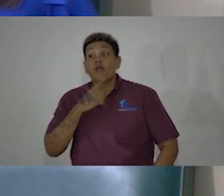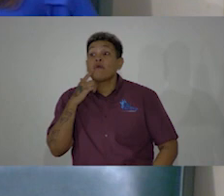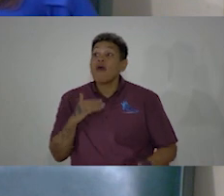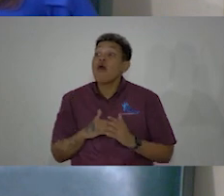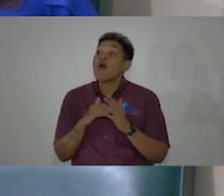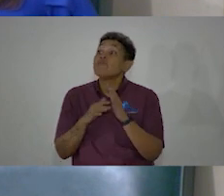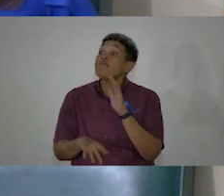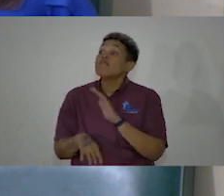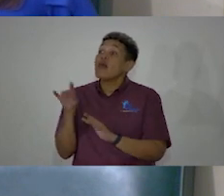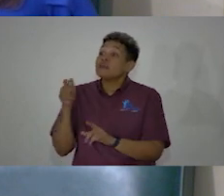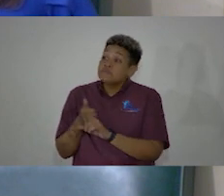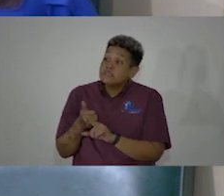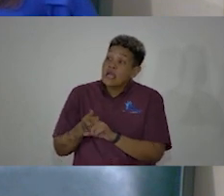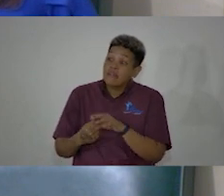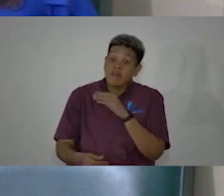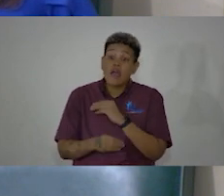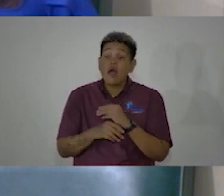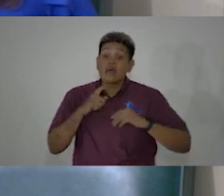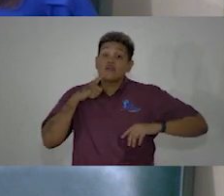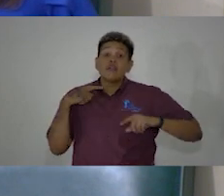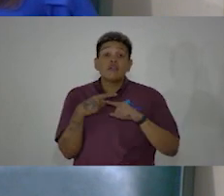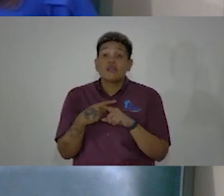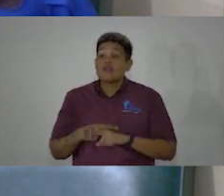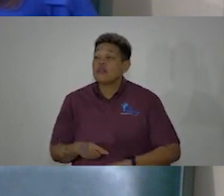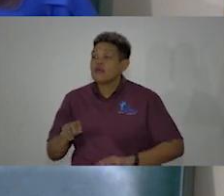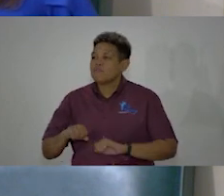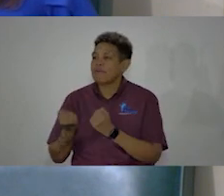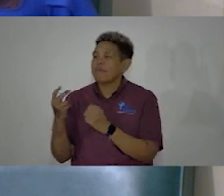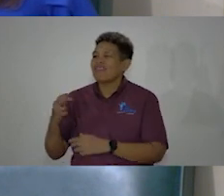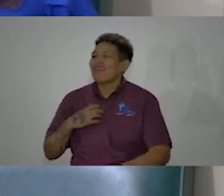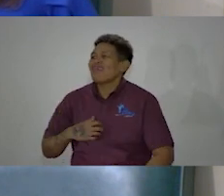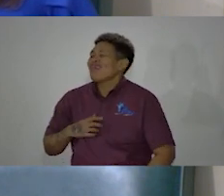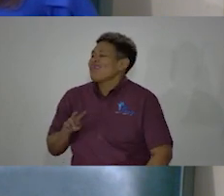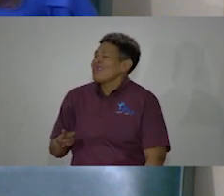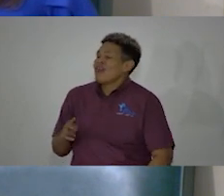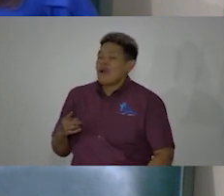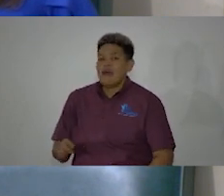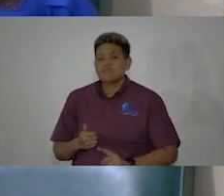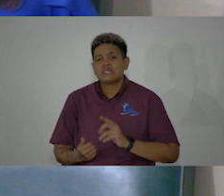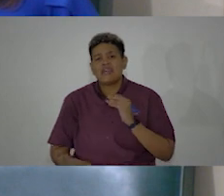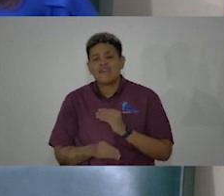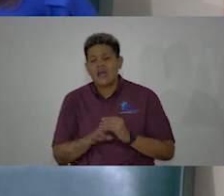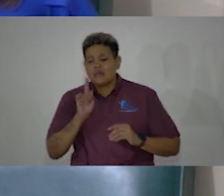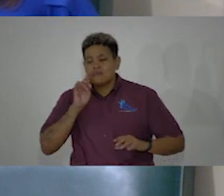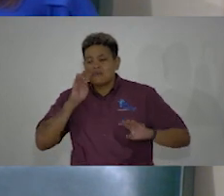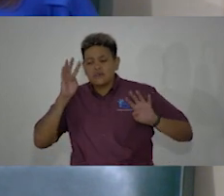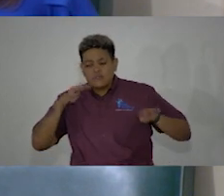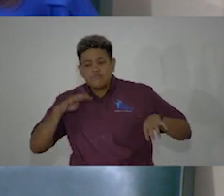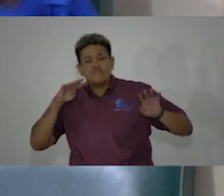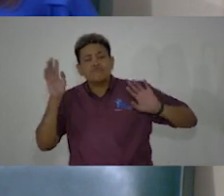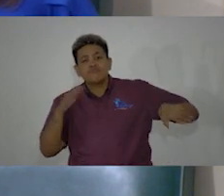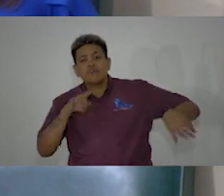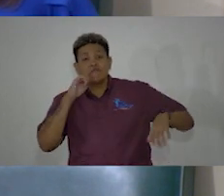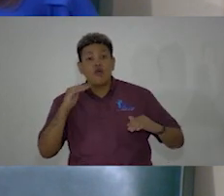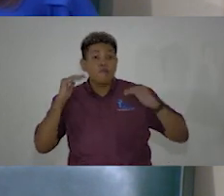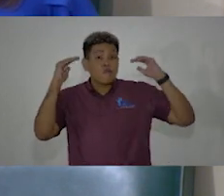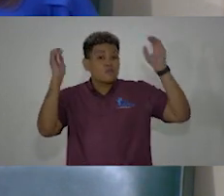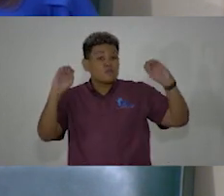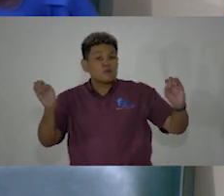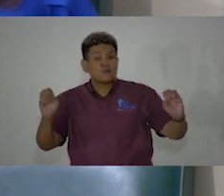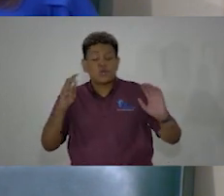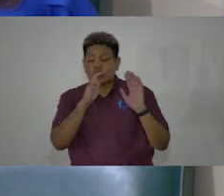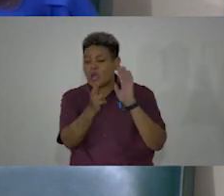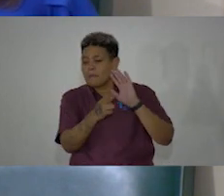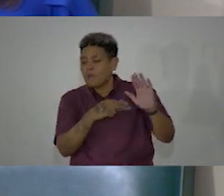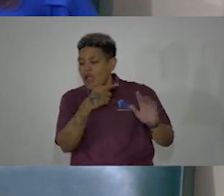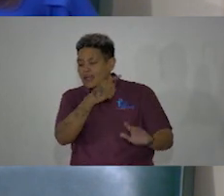find themselves being adversely treated. They may be overlooked for promotion, branded